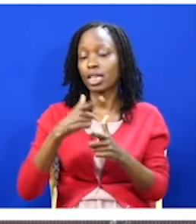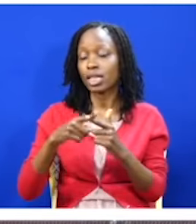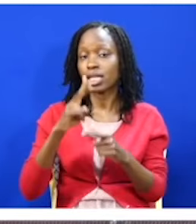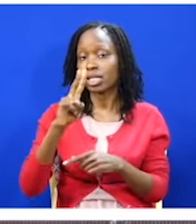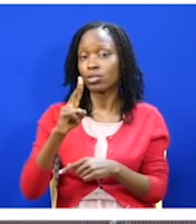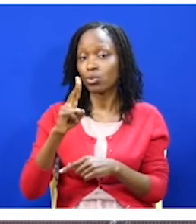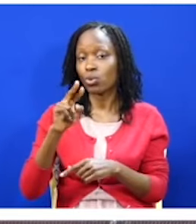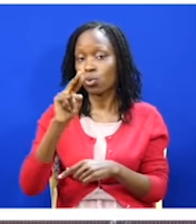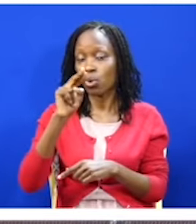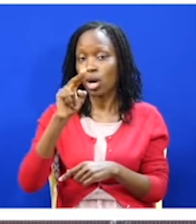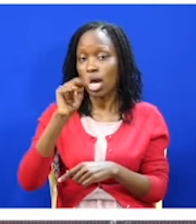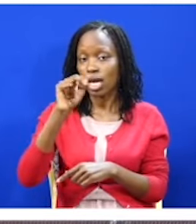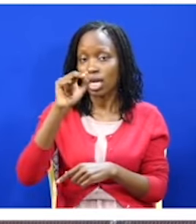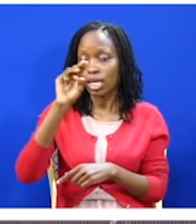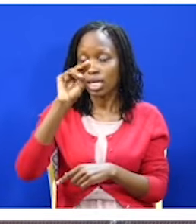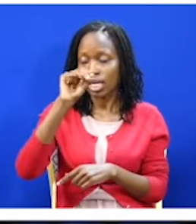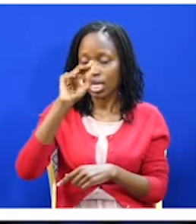and Orpah.